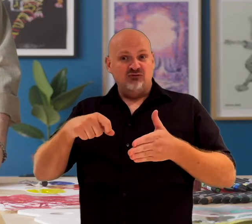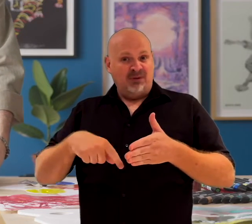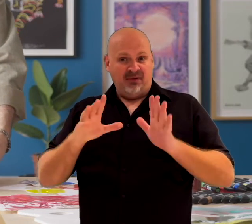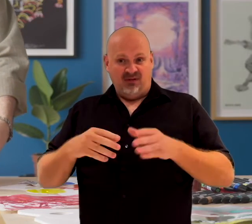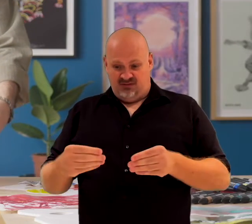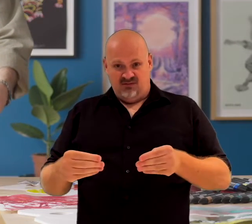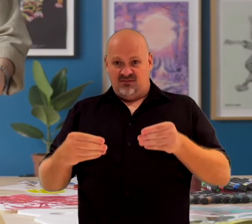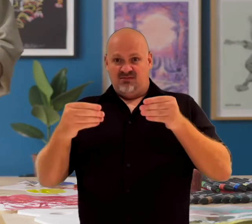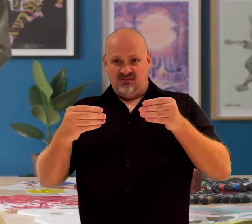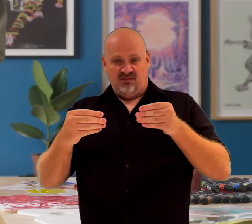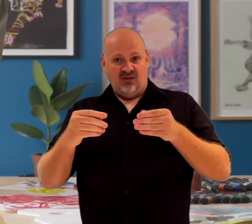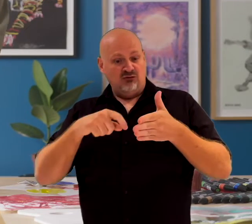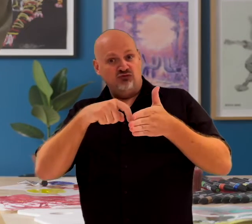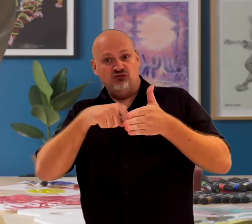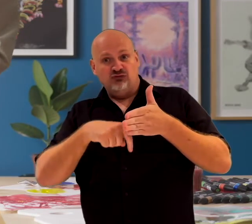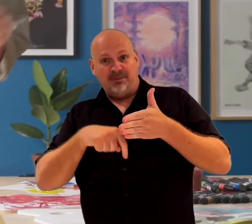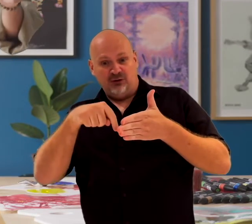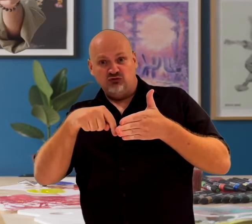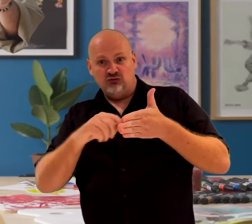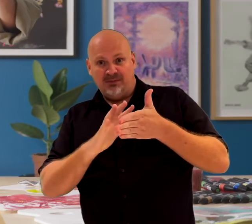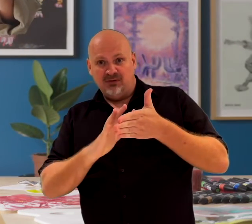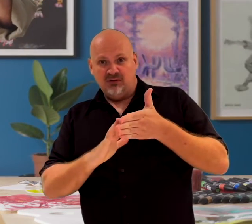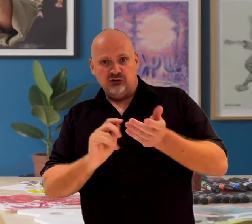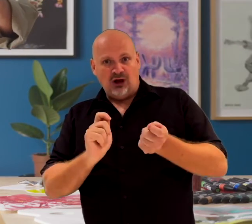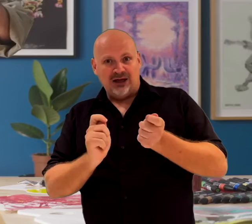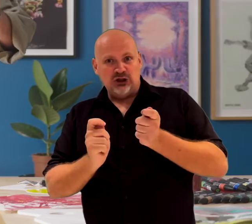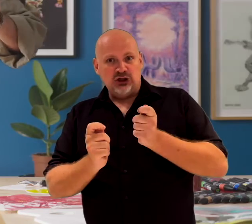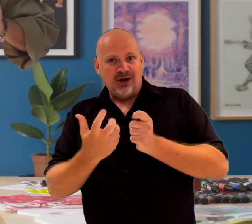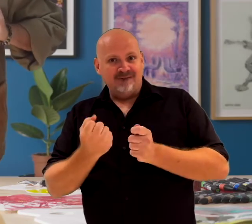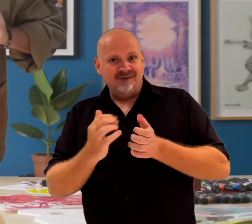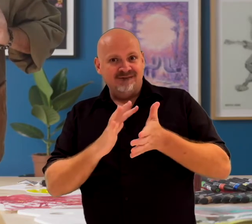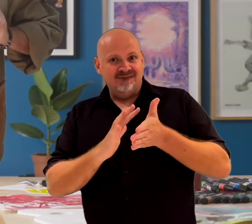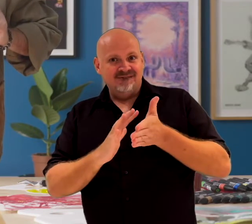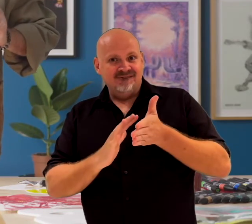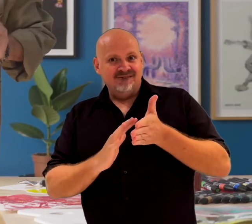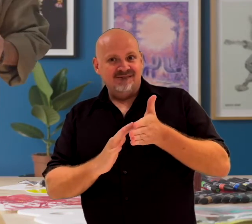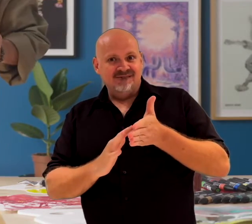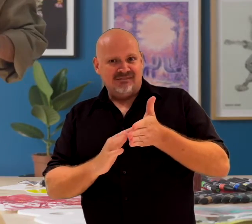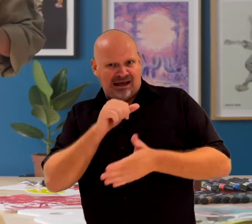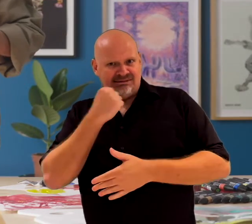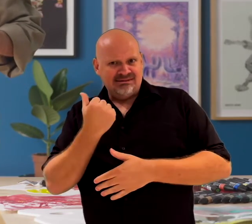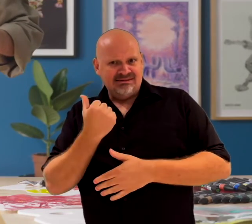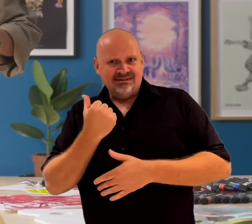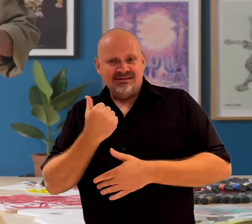even if it drips, you could just pick it up. You see how it starts to change when it drips?